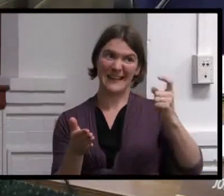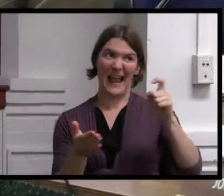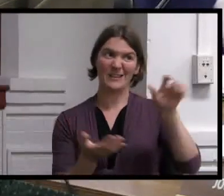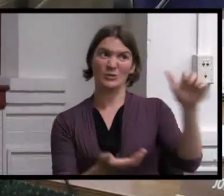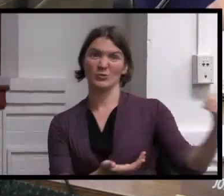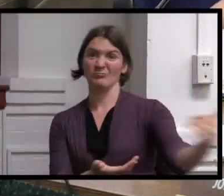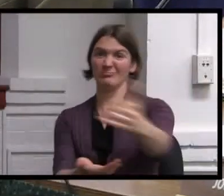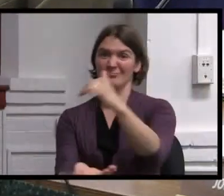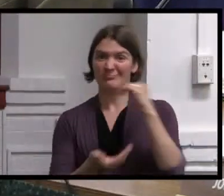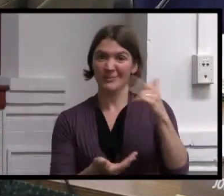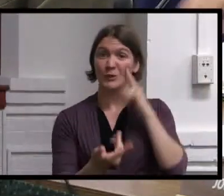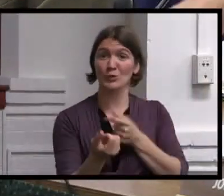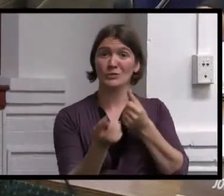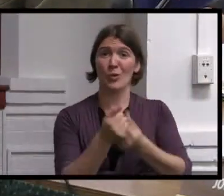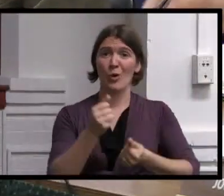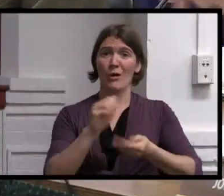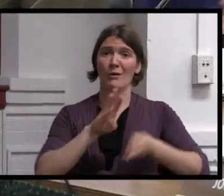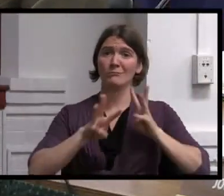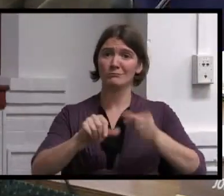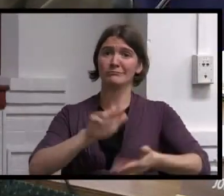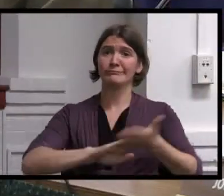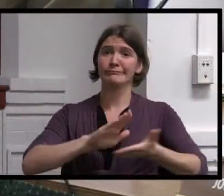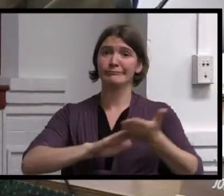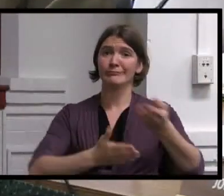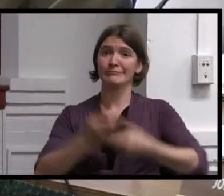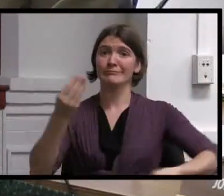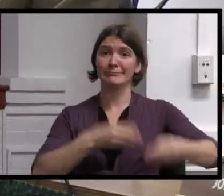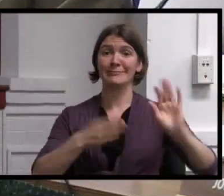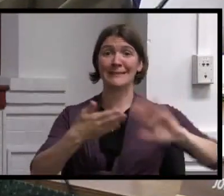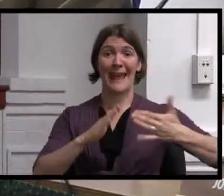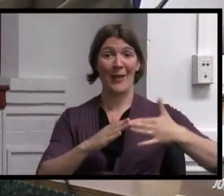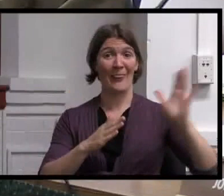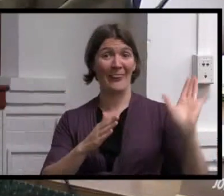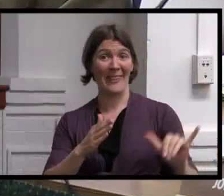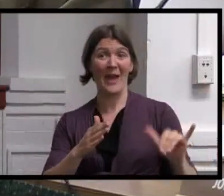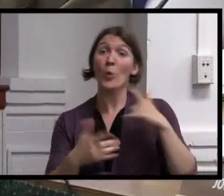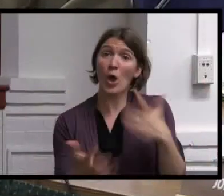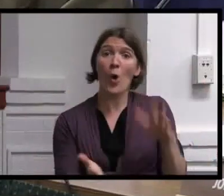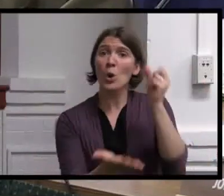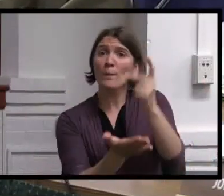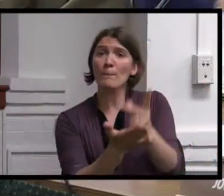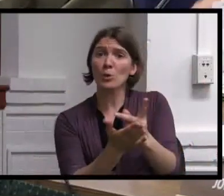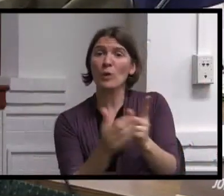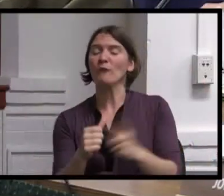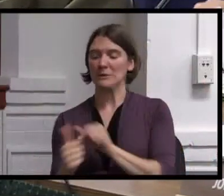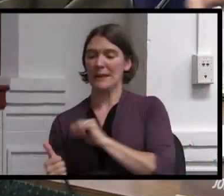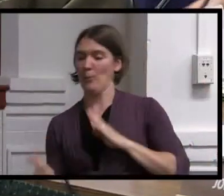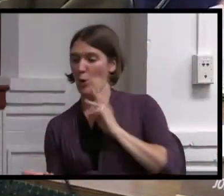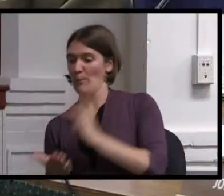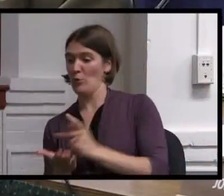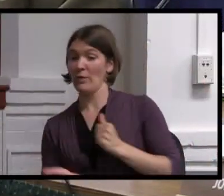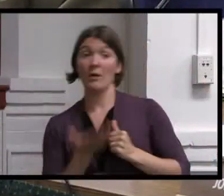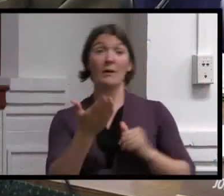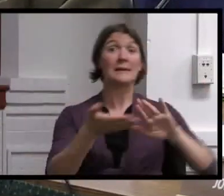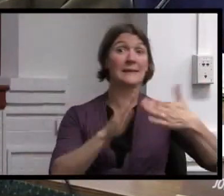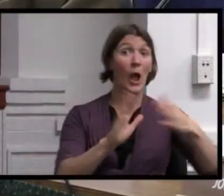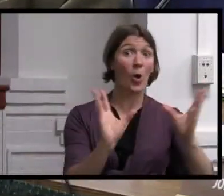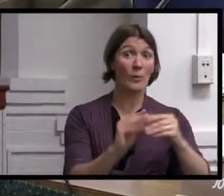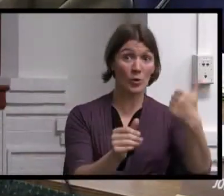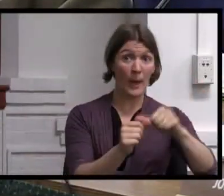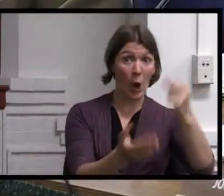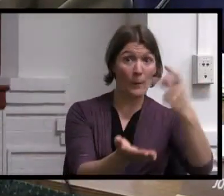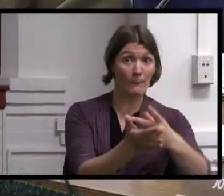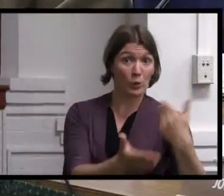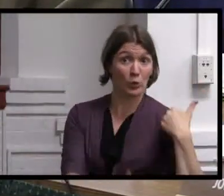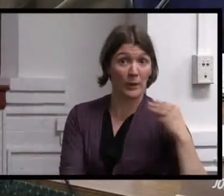to be collected in support of the FY18 budget. That was approved first by the select board and then by representative town meeting